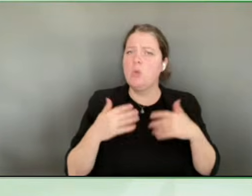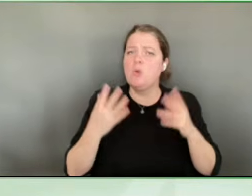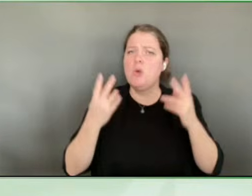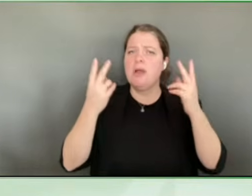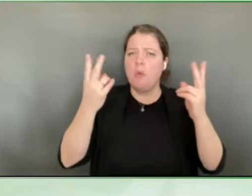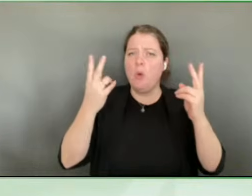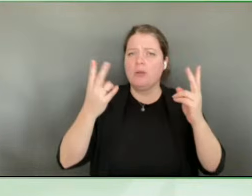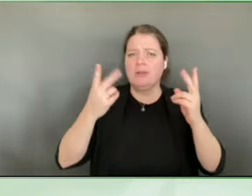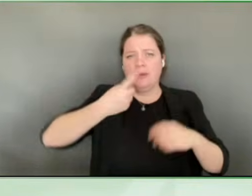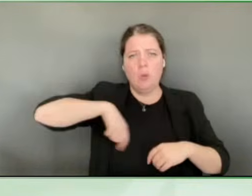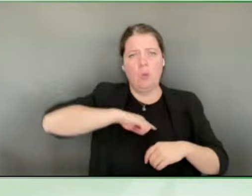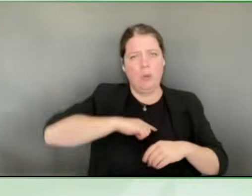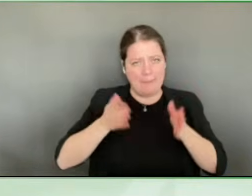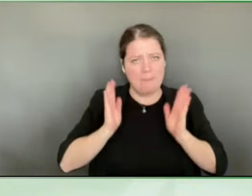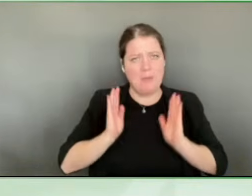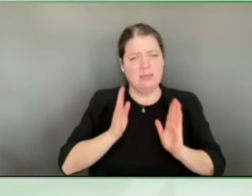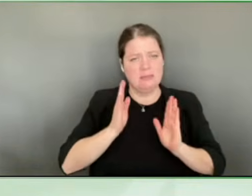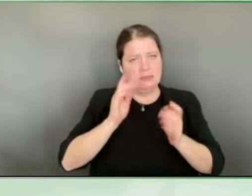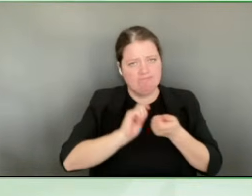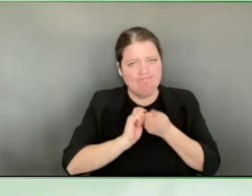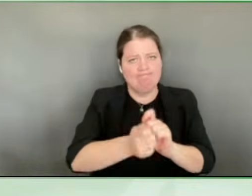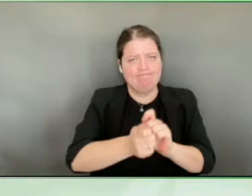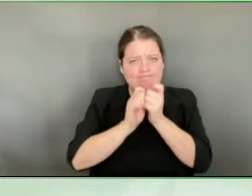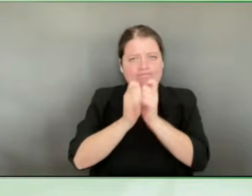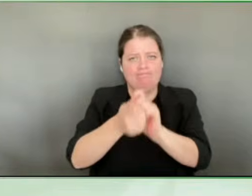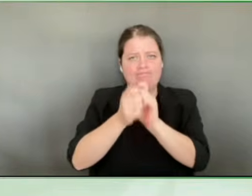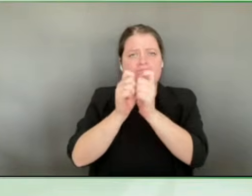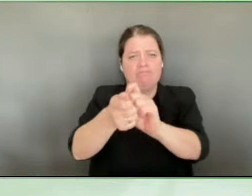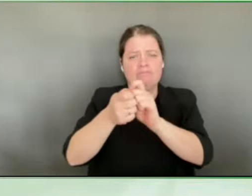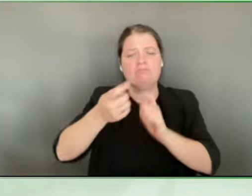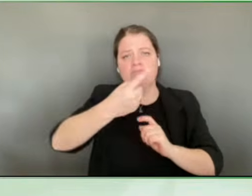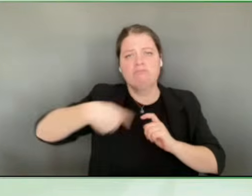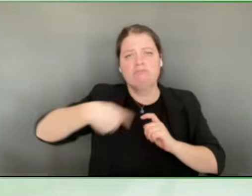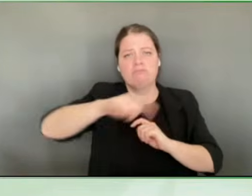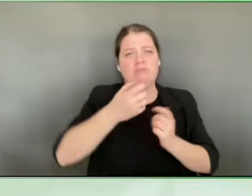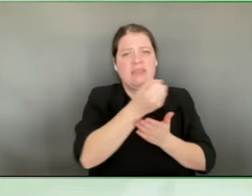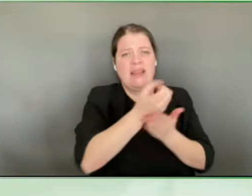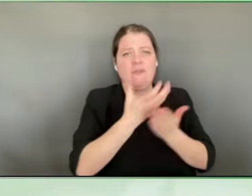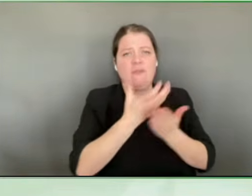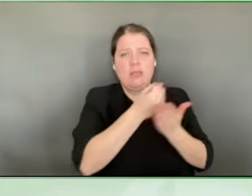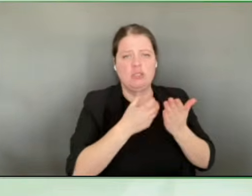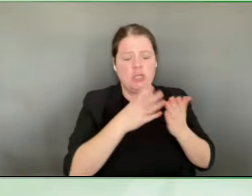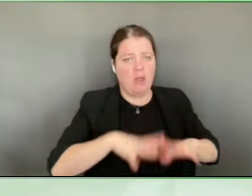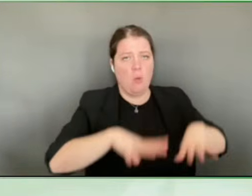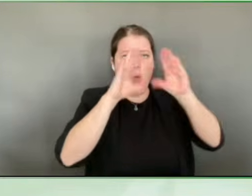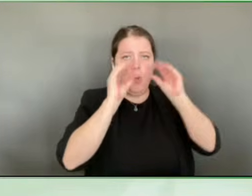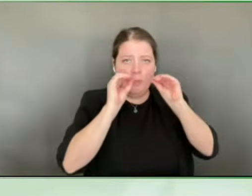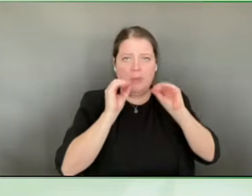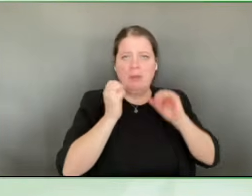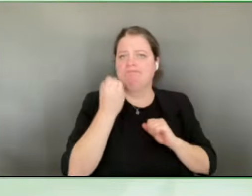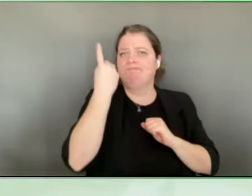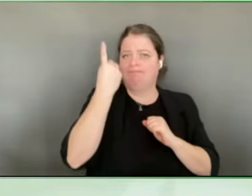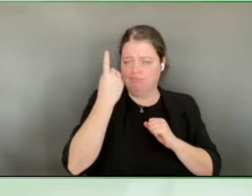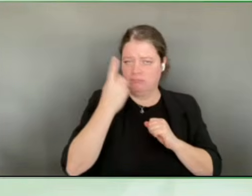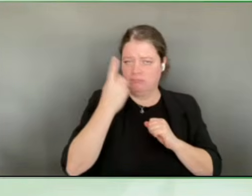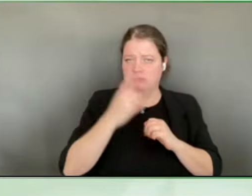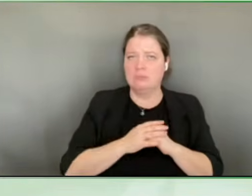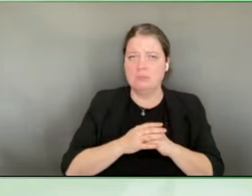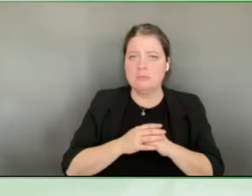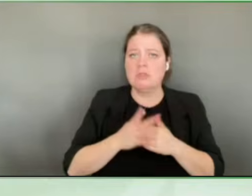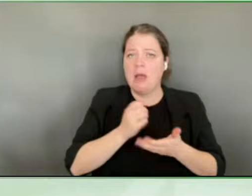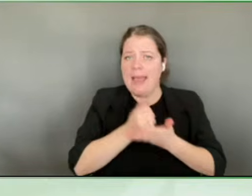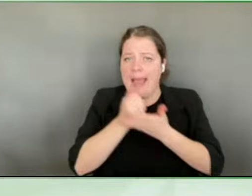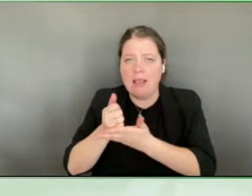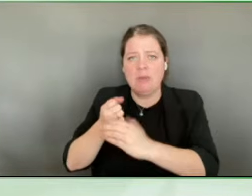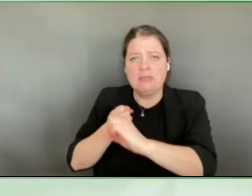understand what is being said, and to make sure that people get the help and the support to contribute properly to the